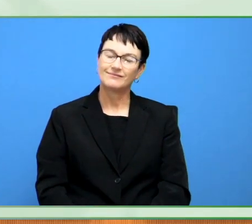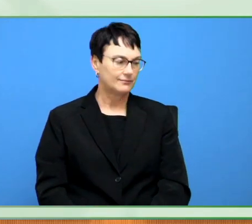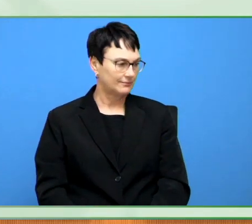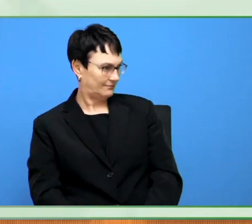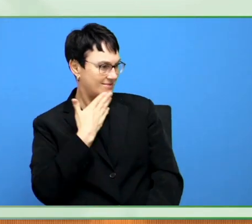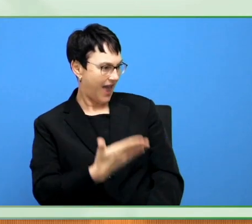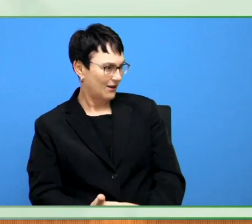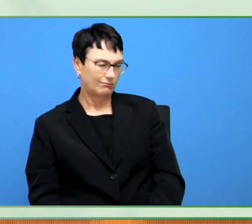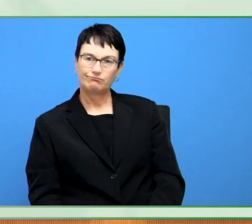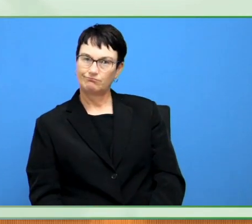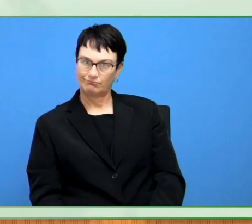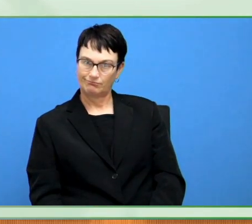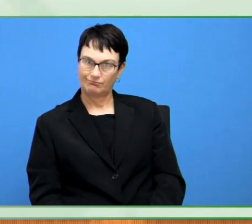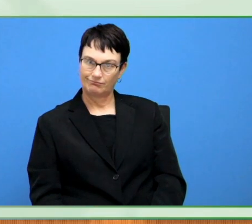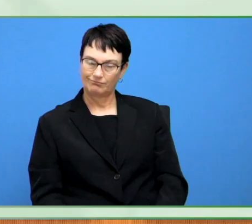much.